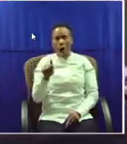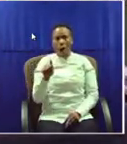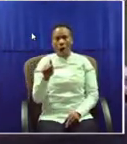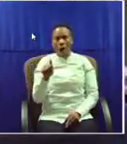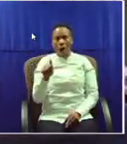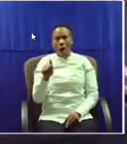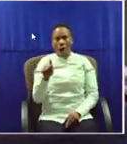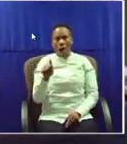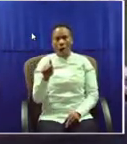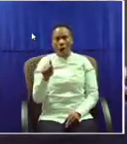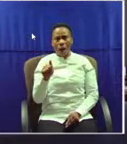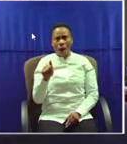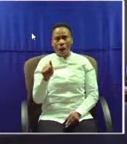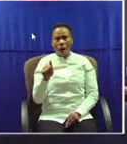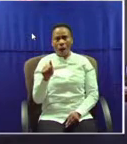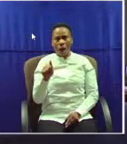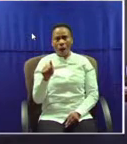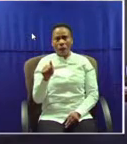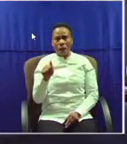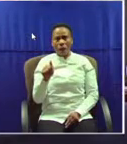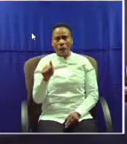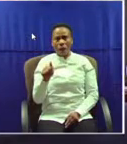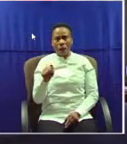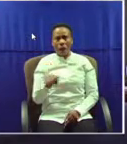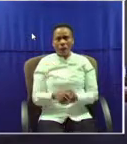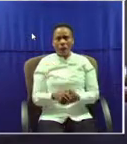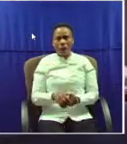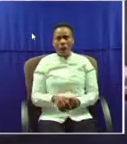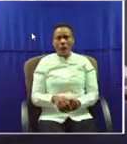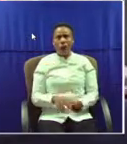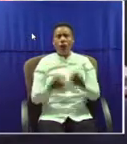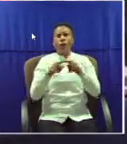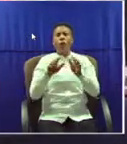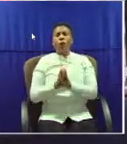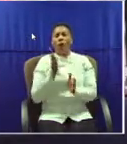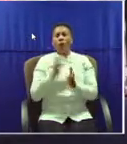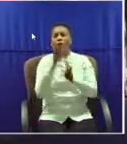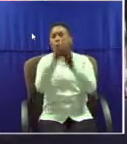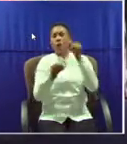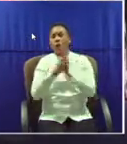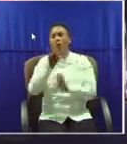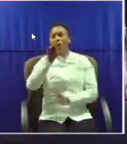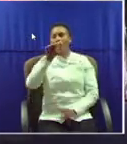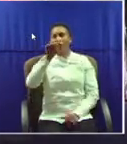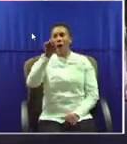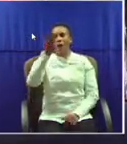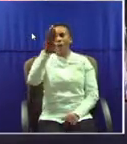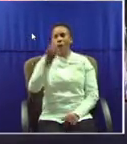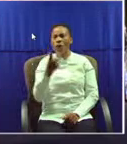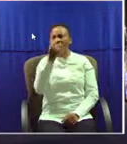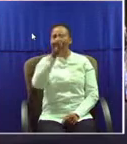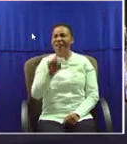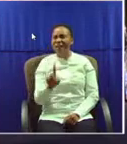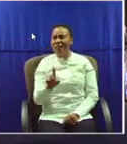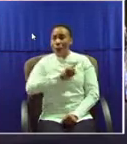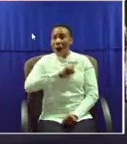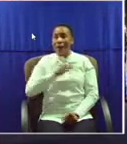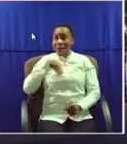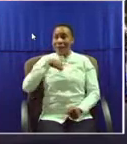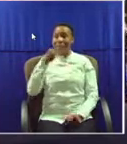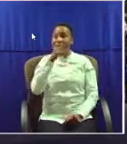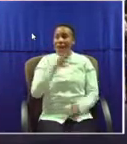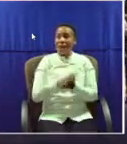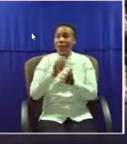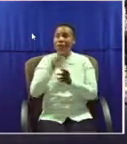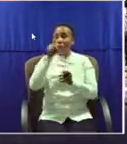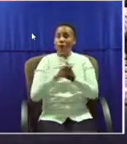because you are trying to cover up, because I'm telling you that you are lenient on men. Now you want to remove Tambo. What did he do? He did nothing. You